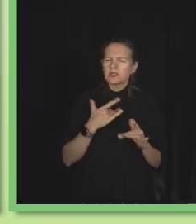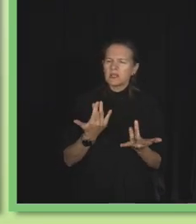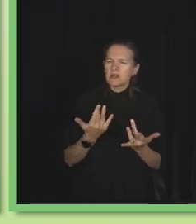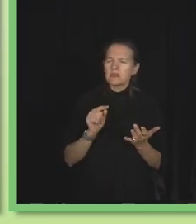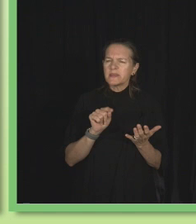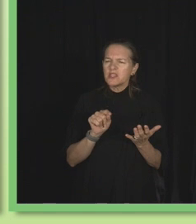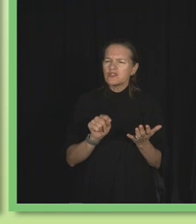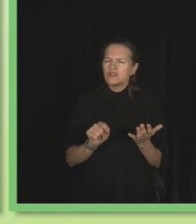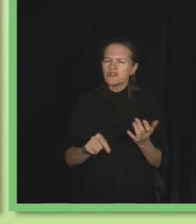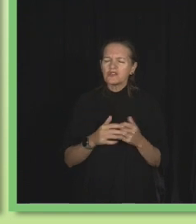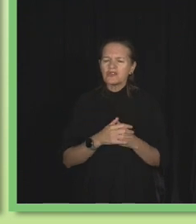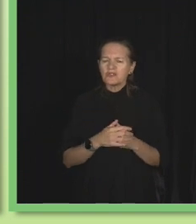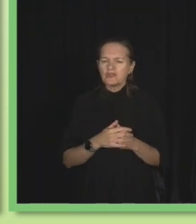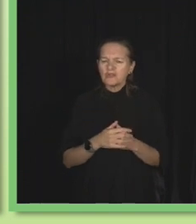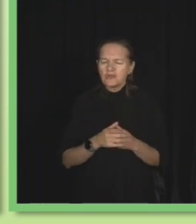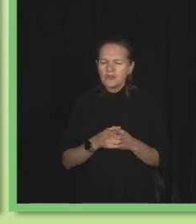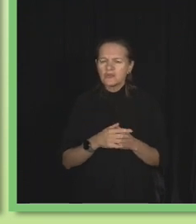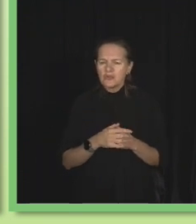on here?